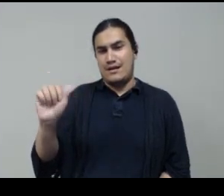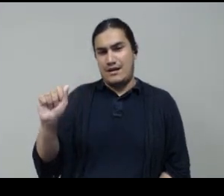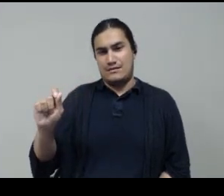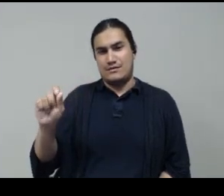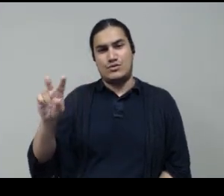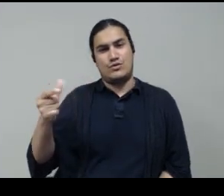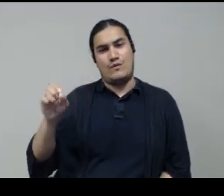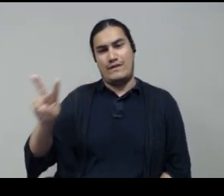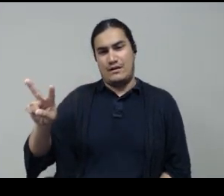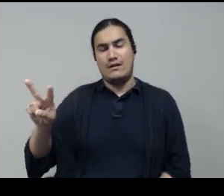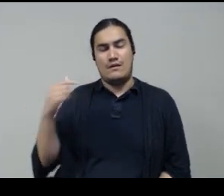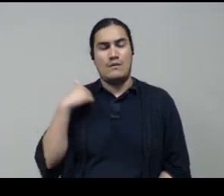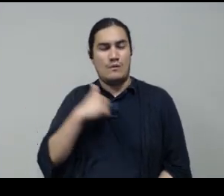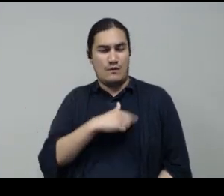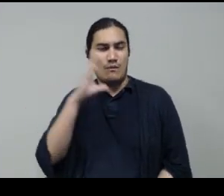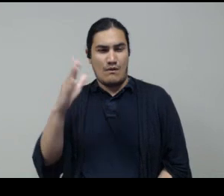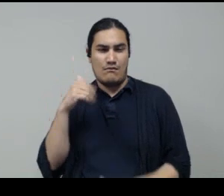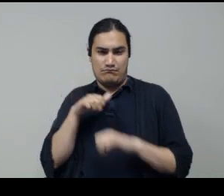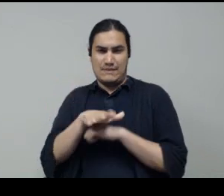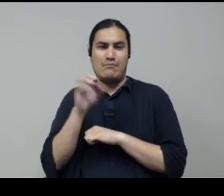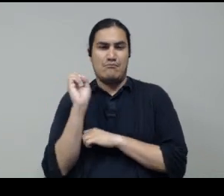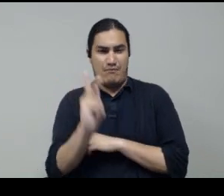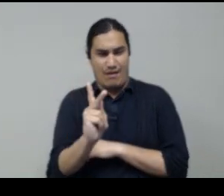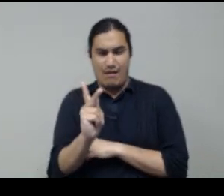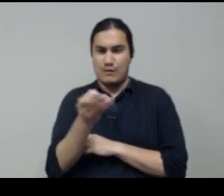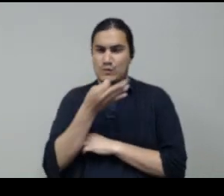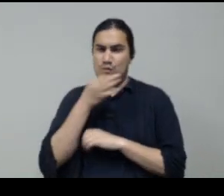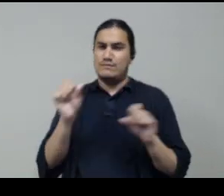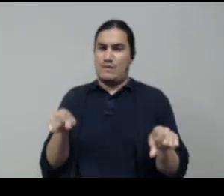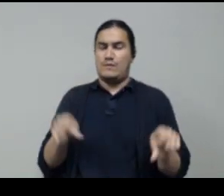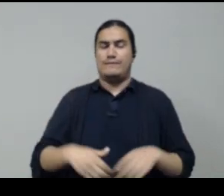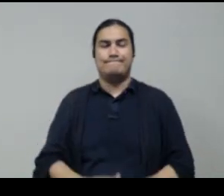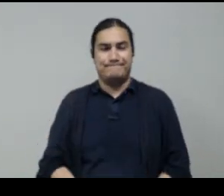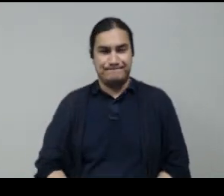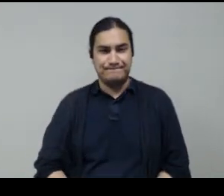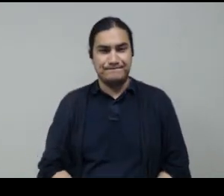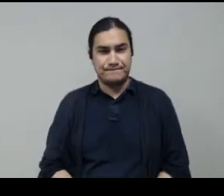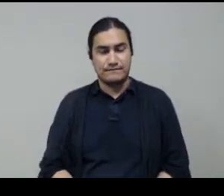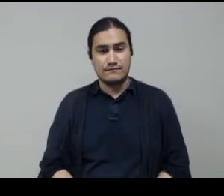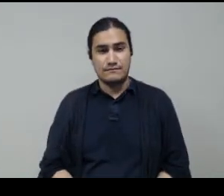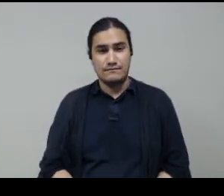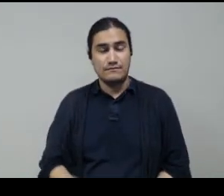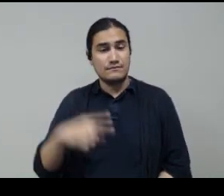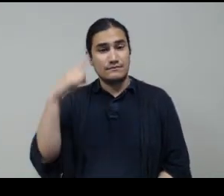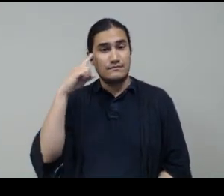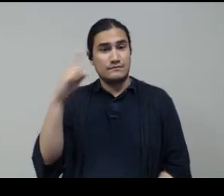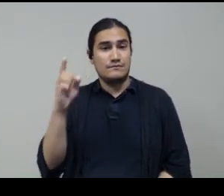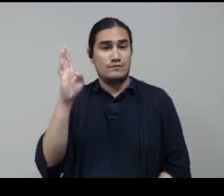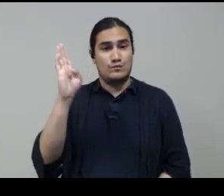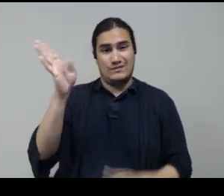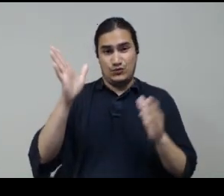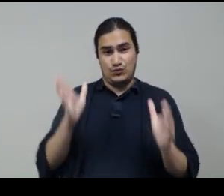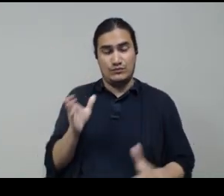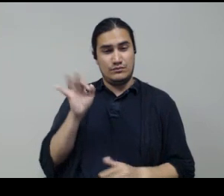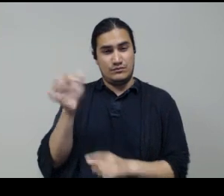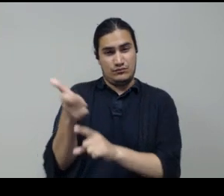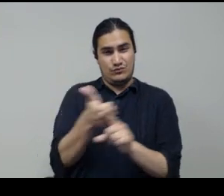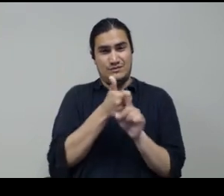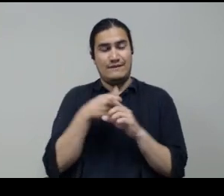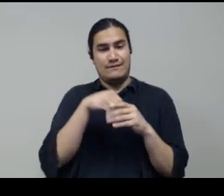ctc@catc.ca.gov and we will have them returned to you as quickly as possible. For our presenters, if you're on the agenda to